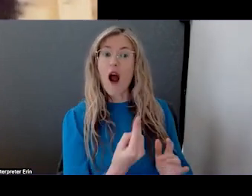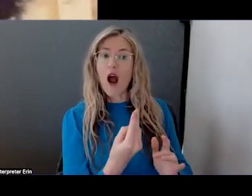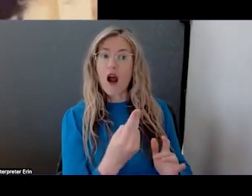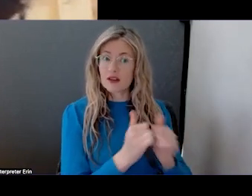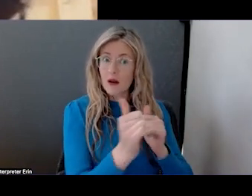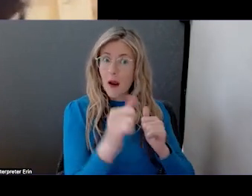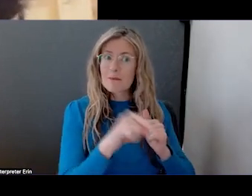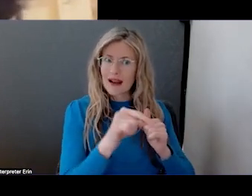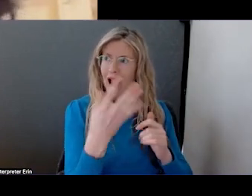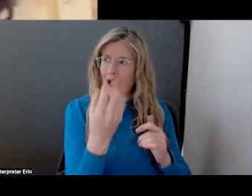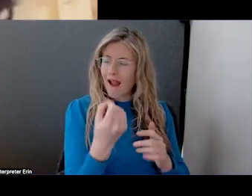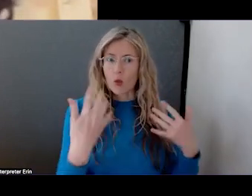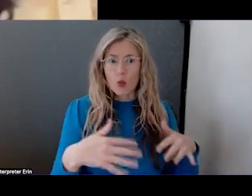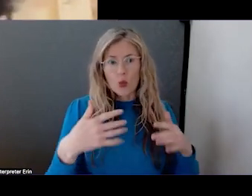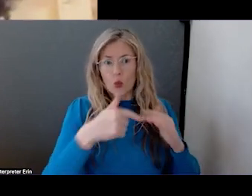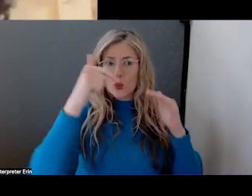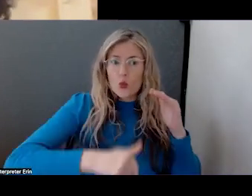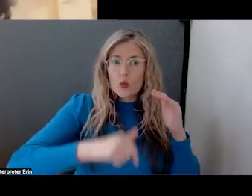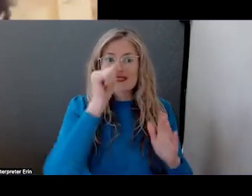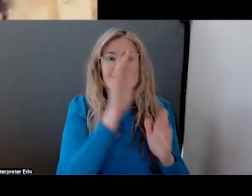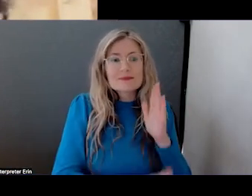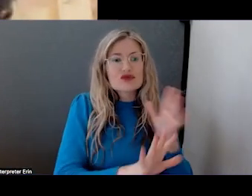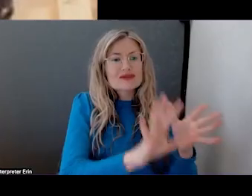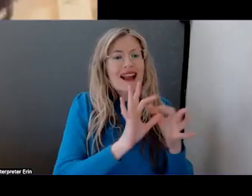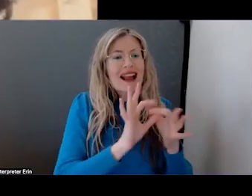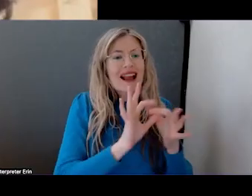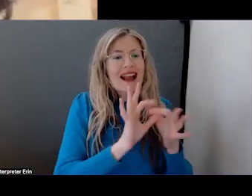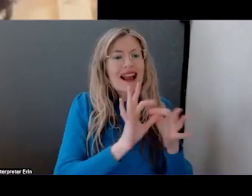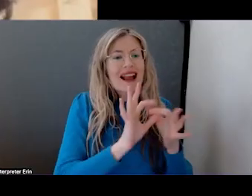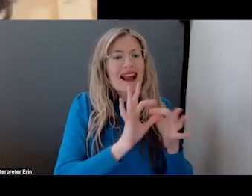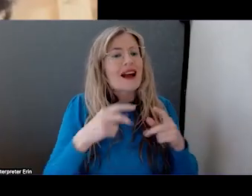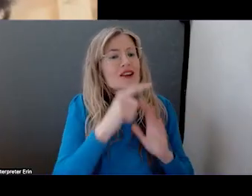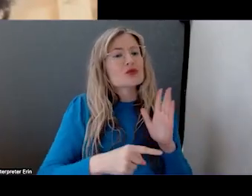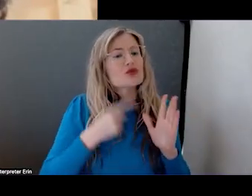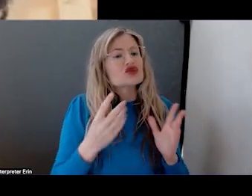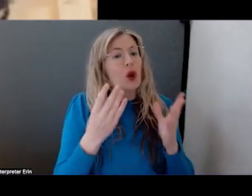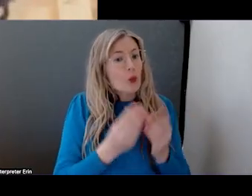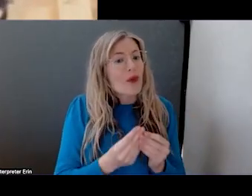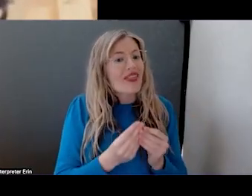experience for dance projects with people with